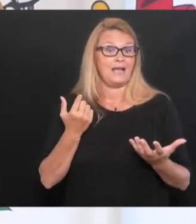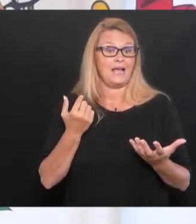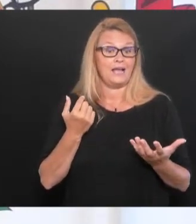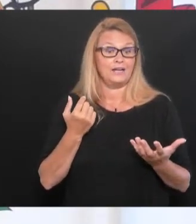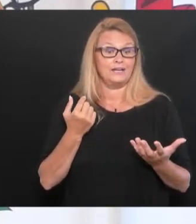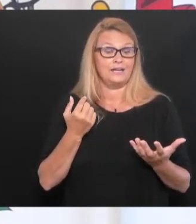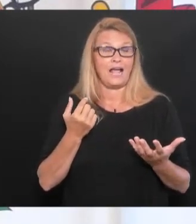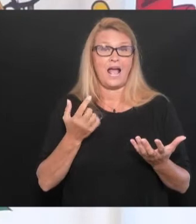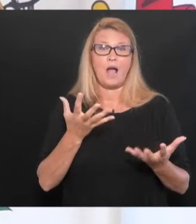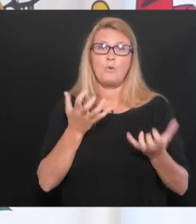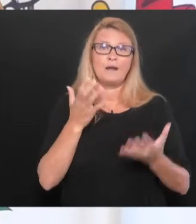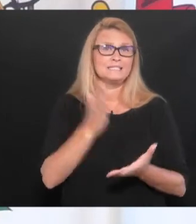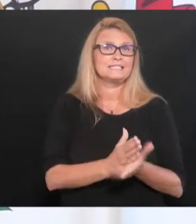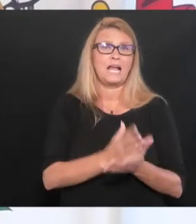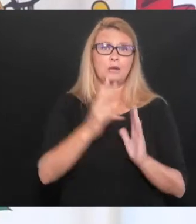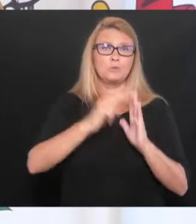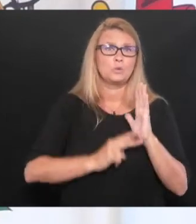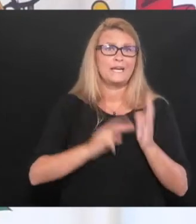of reading these deaths,